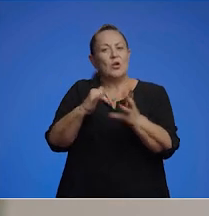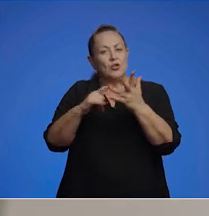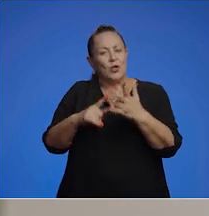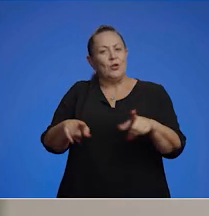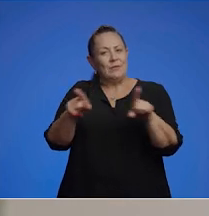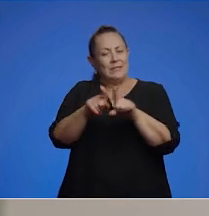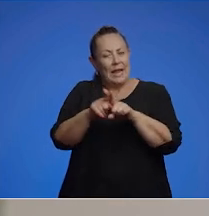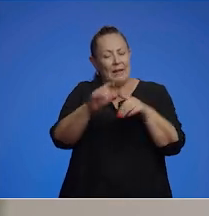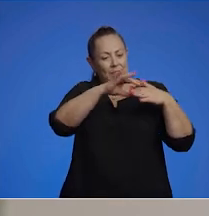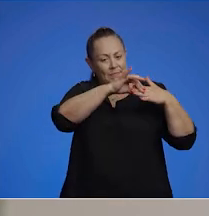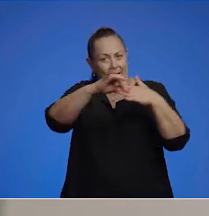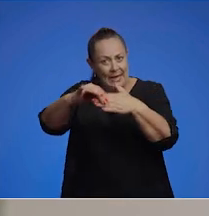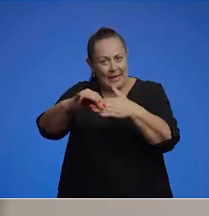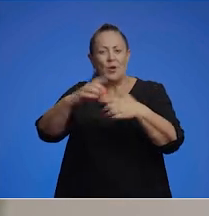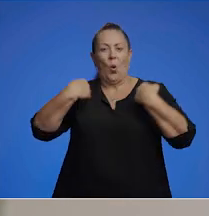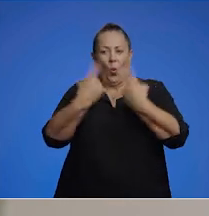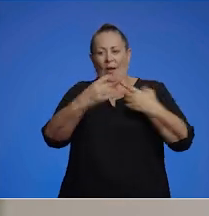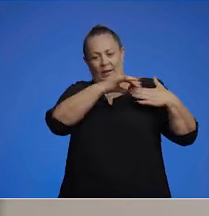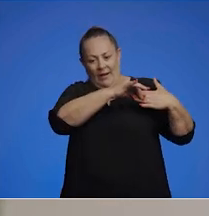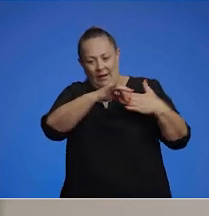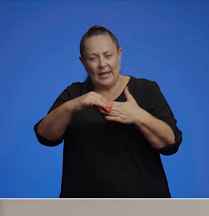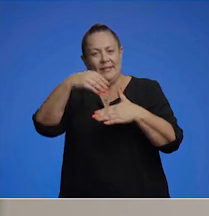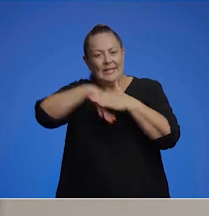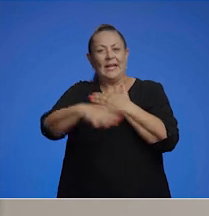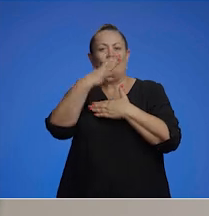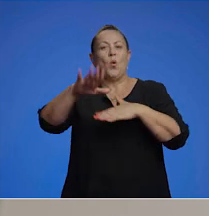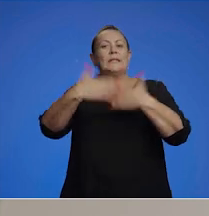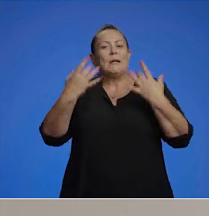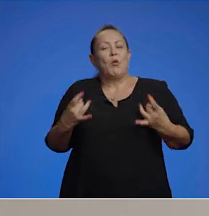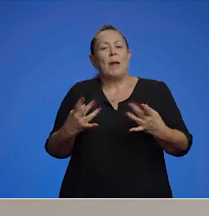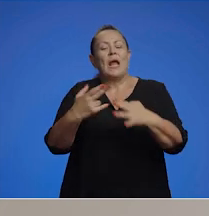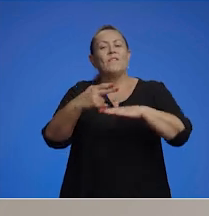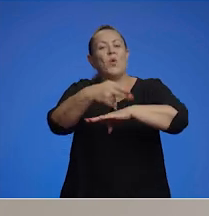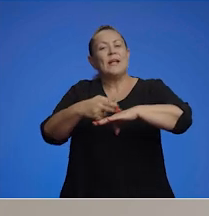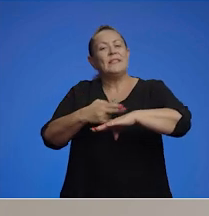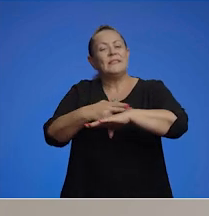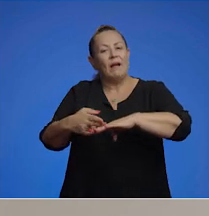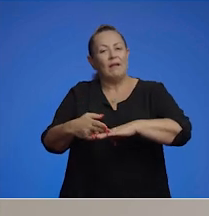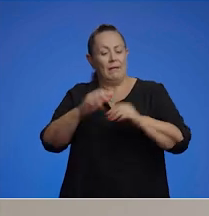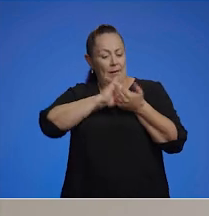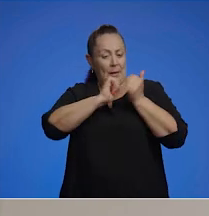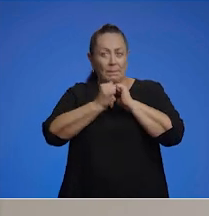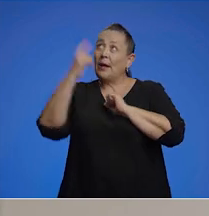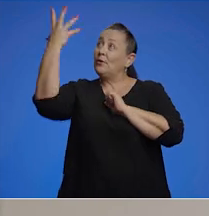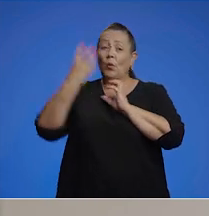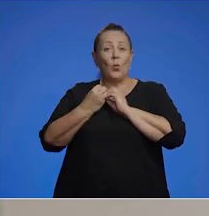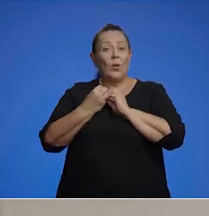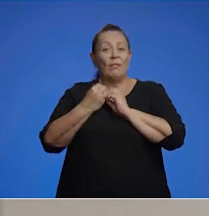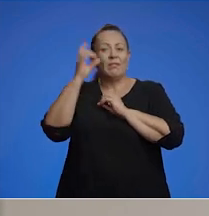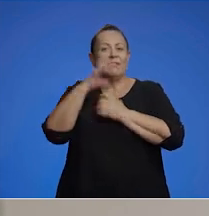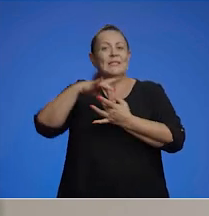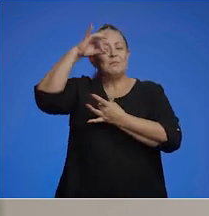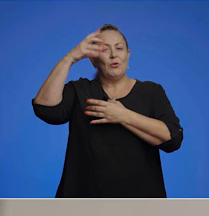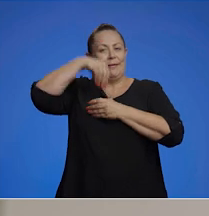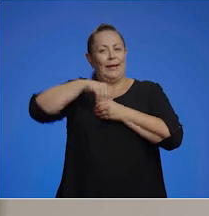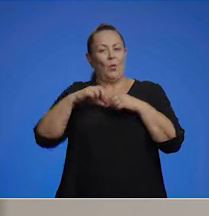led there by the Spirit, and so likewise, as we enter our 40-day preparation, we have the companionship, the guide, and the guidance of